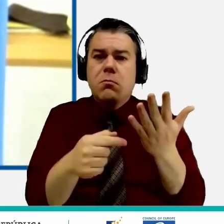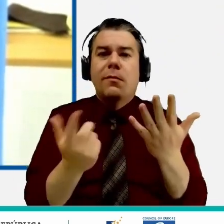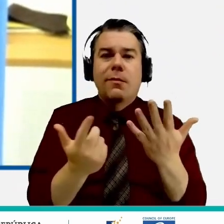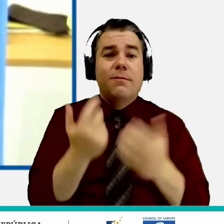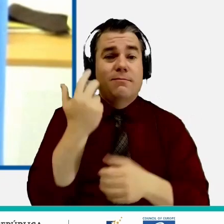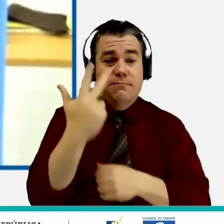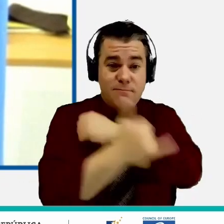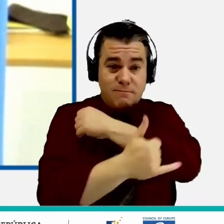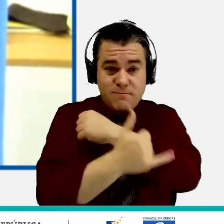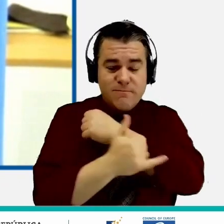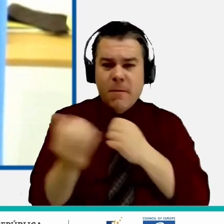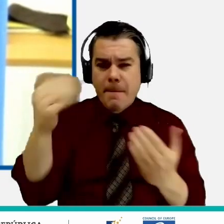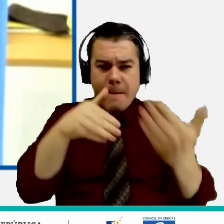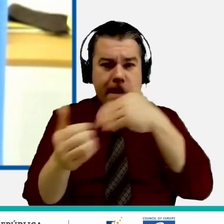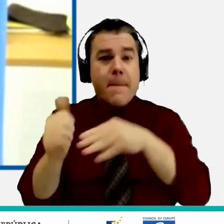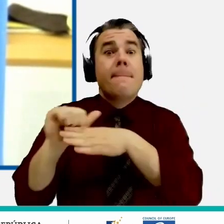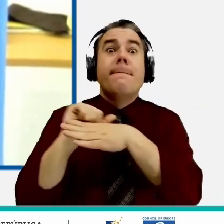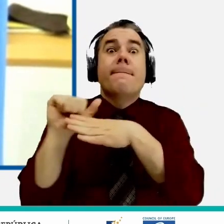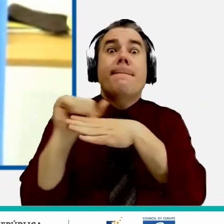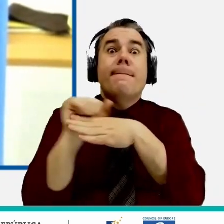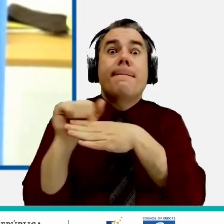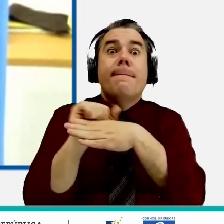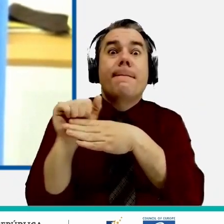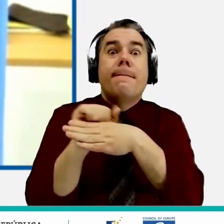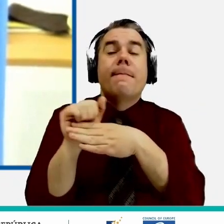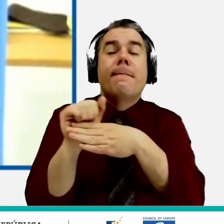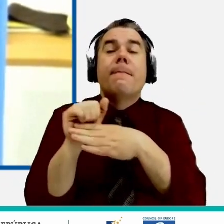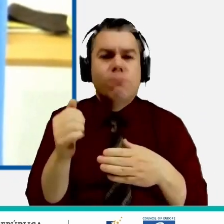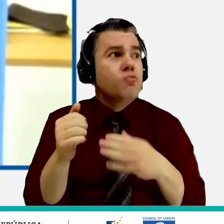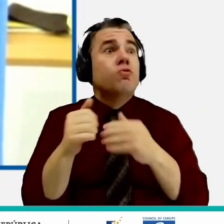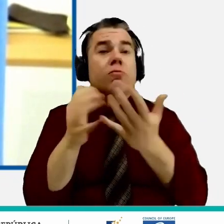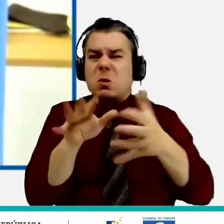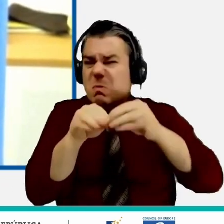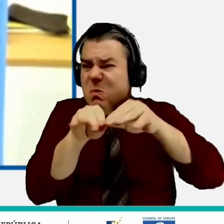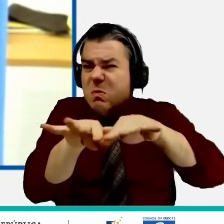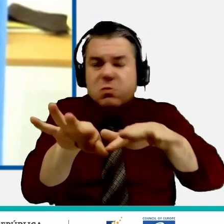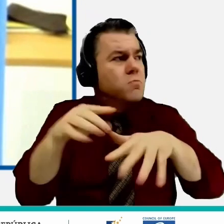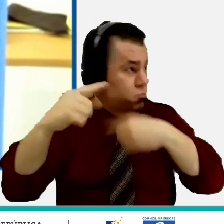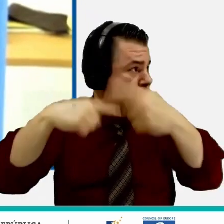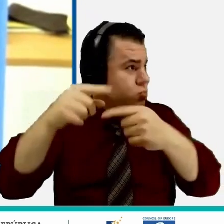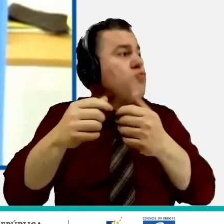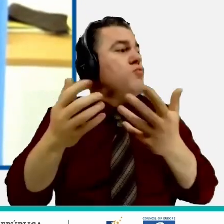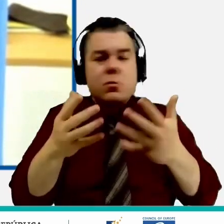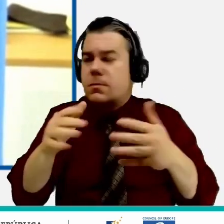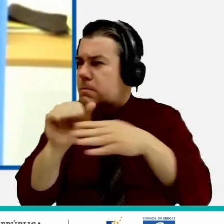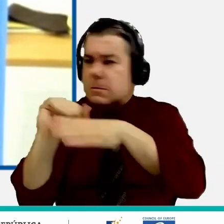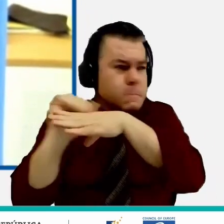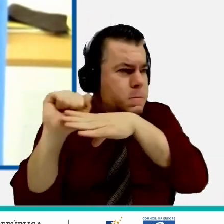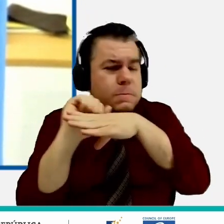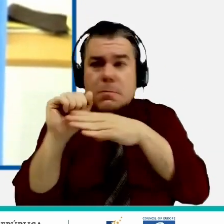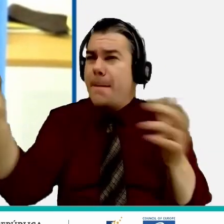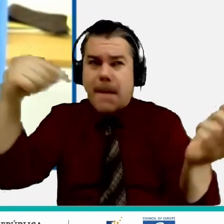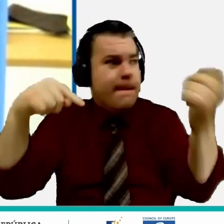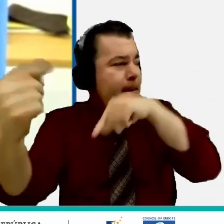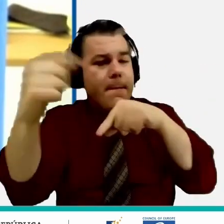and response exercise. We really believe that we need more of such actions in other parts of the region, and we as UNECE stand ready to work with